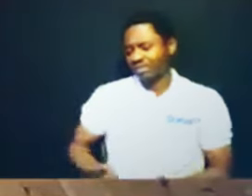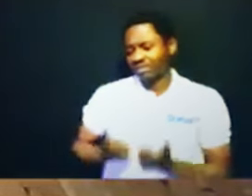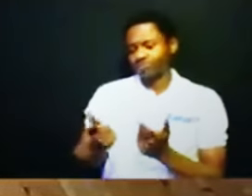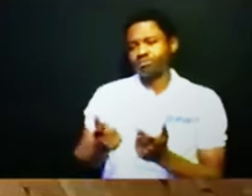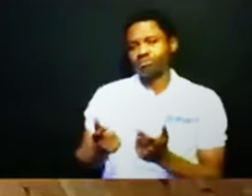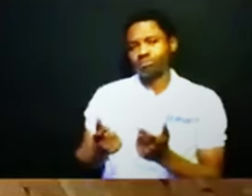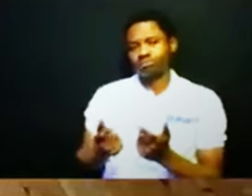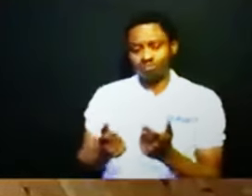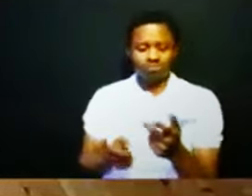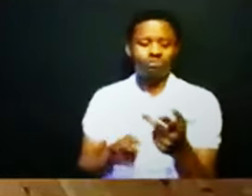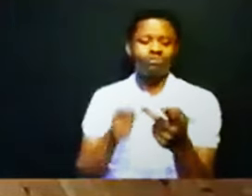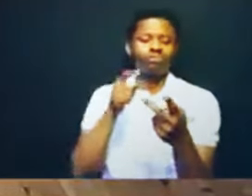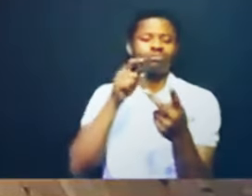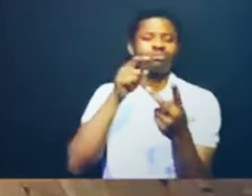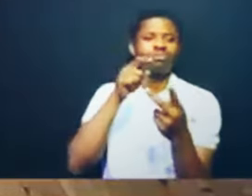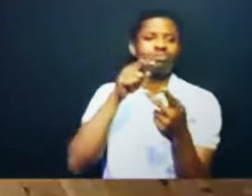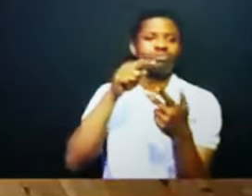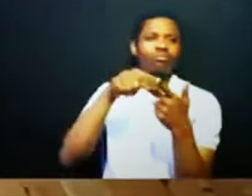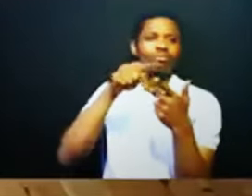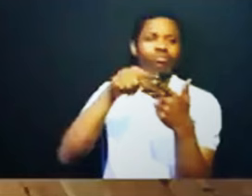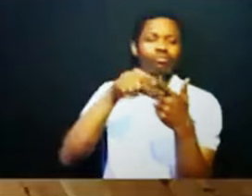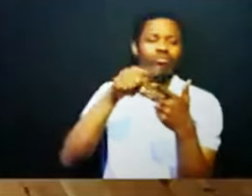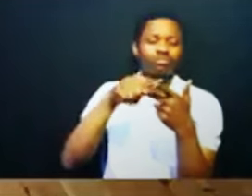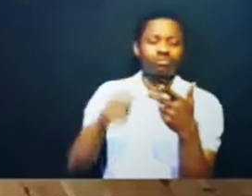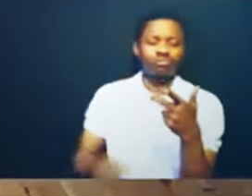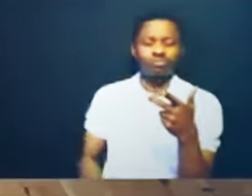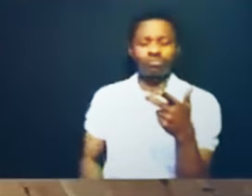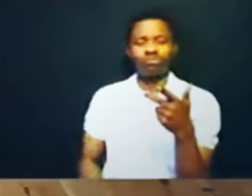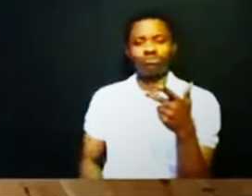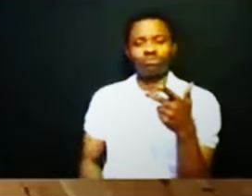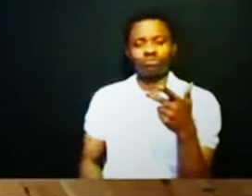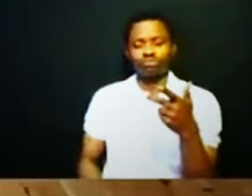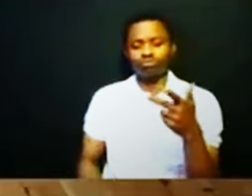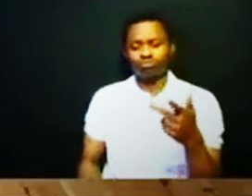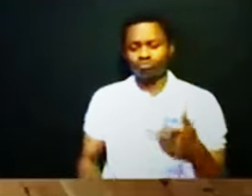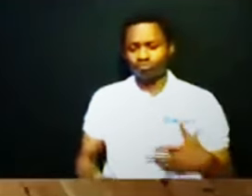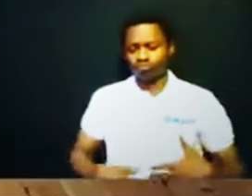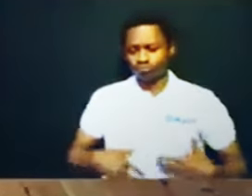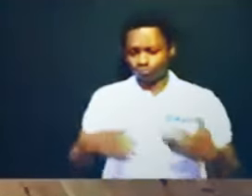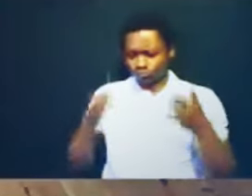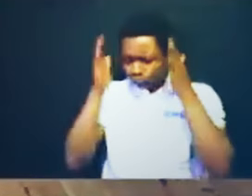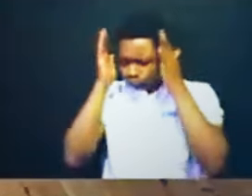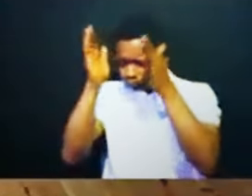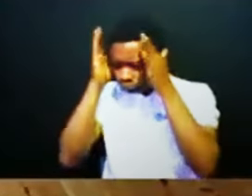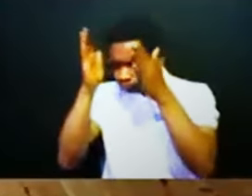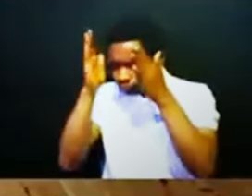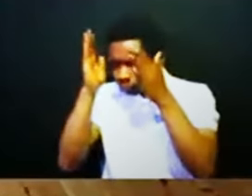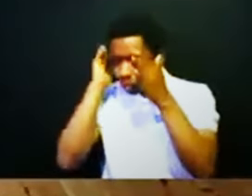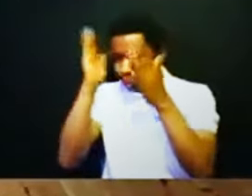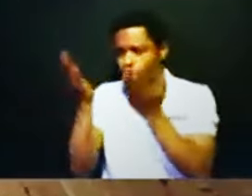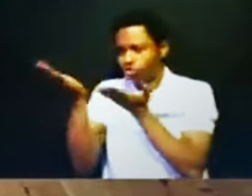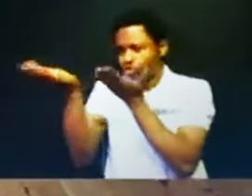Number two, have committed themselves to serve God.